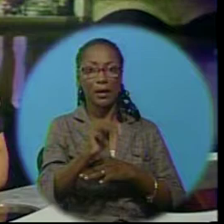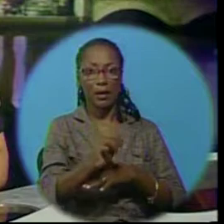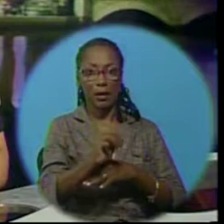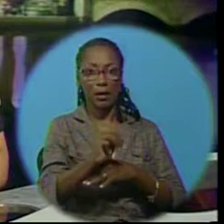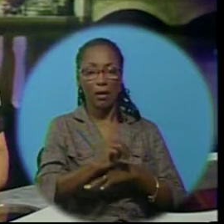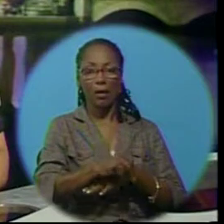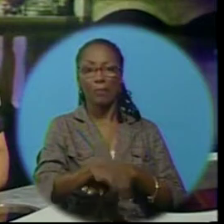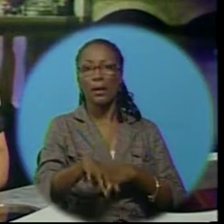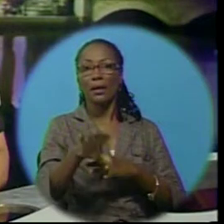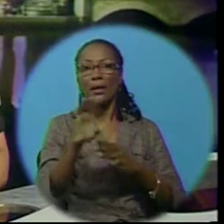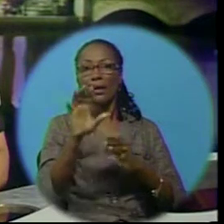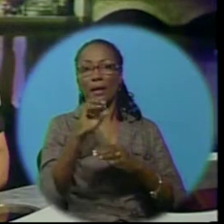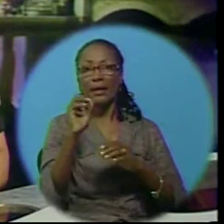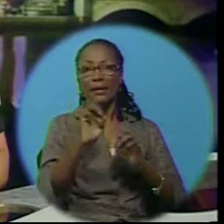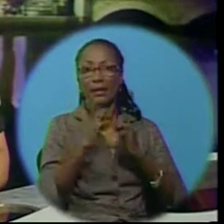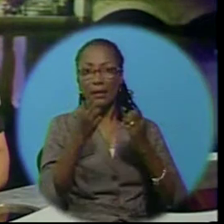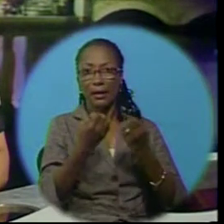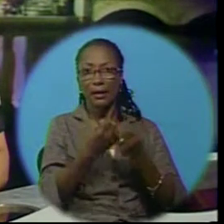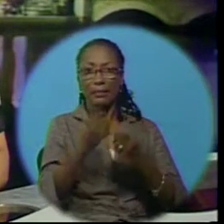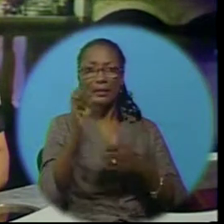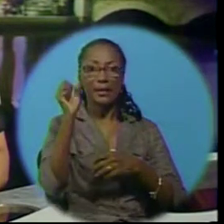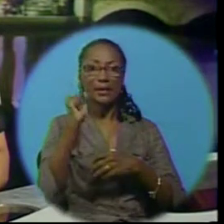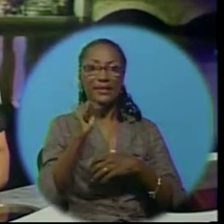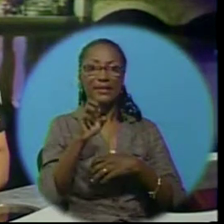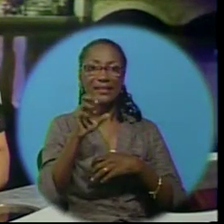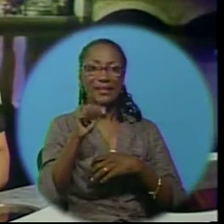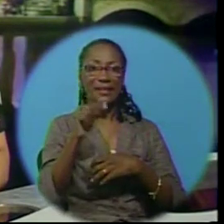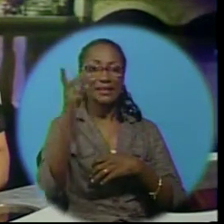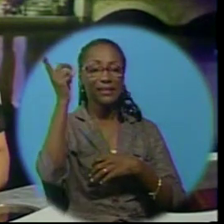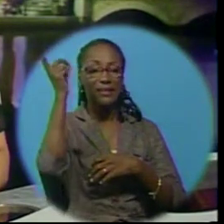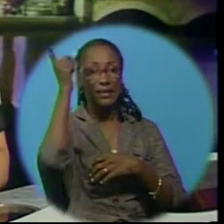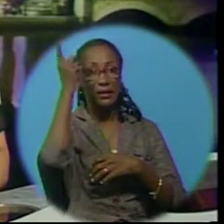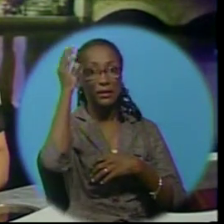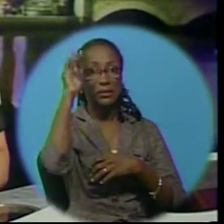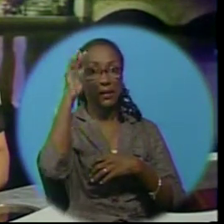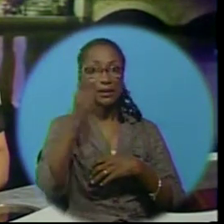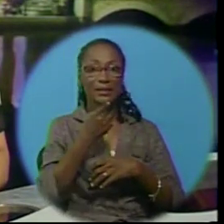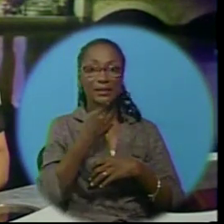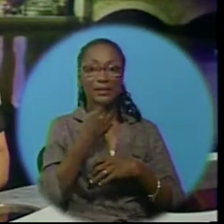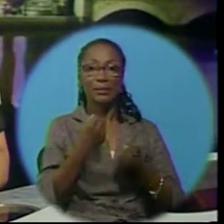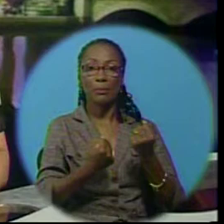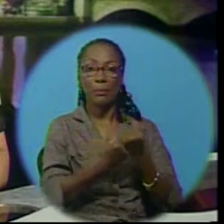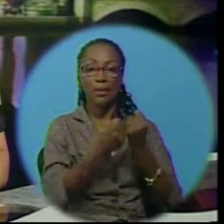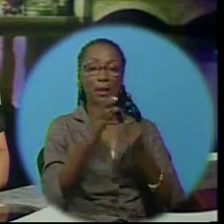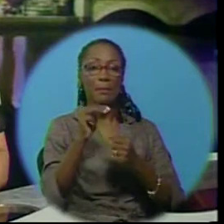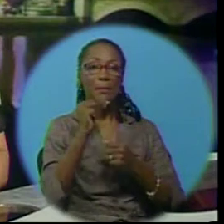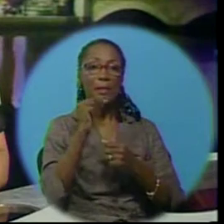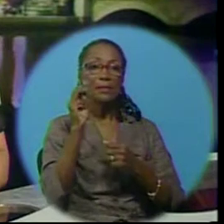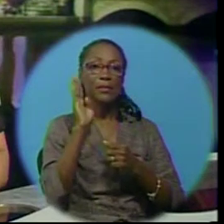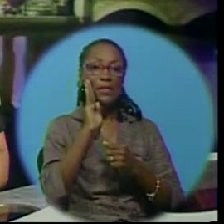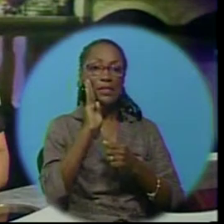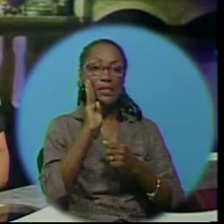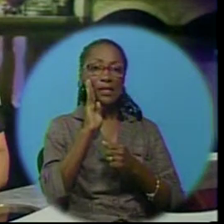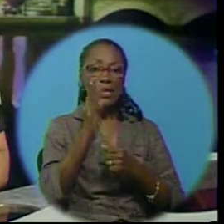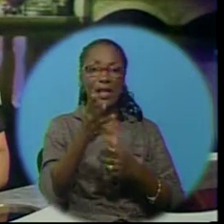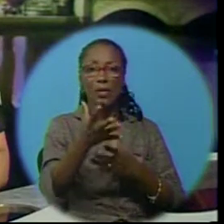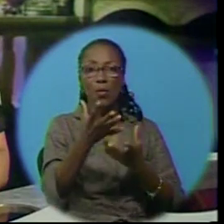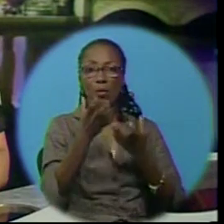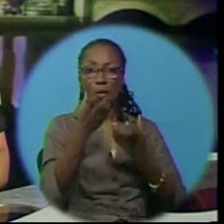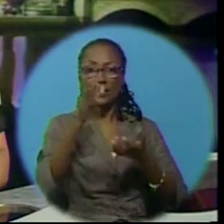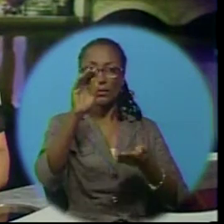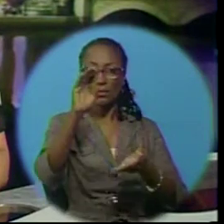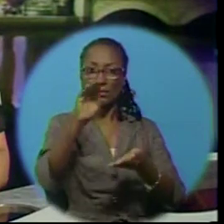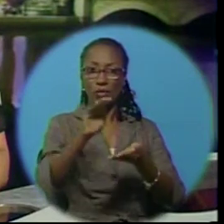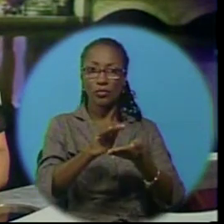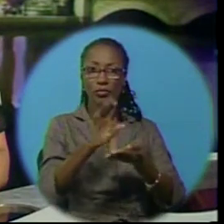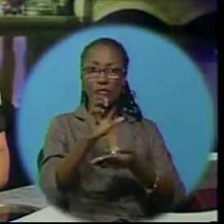Darcy Boyce, is supportive of Ms. Barcina's proposals. He, however, wants more emphasis on reducing CARICOM's commercial debt, which